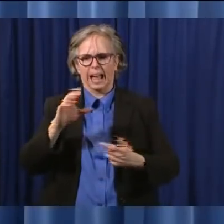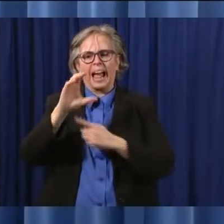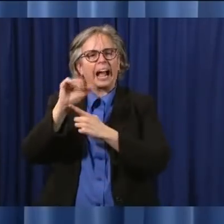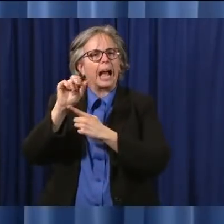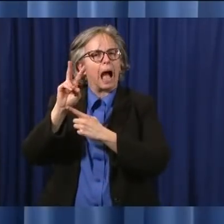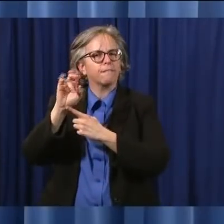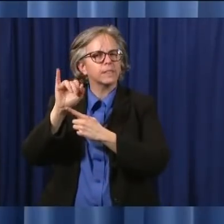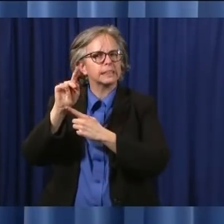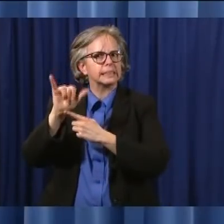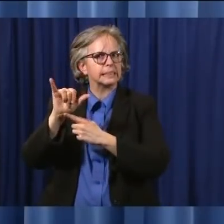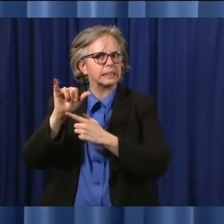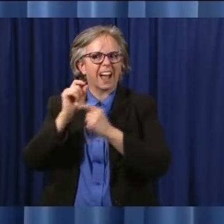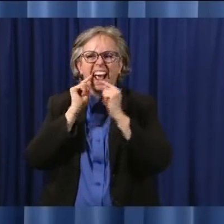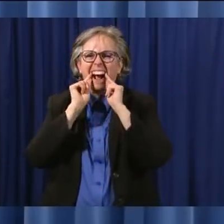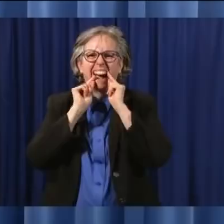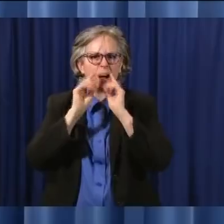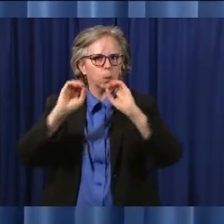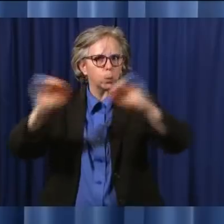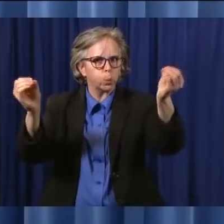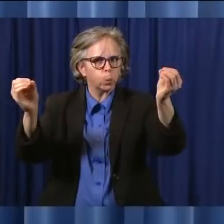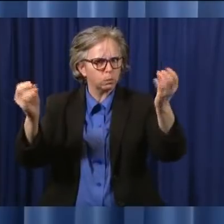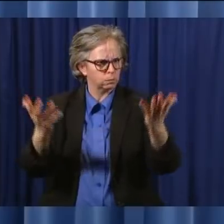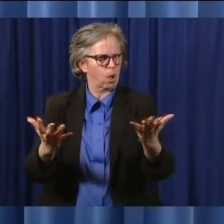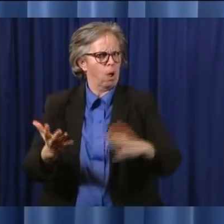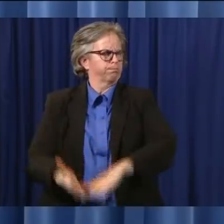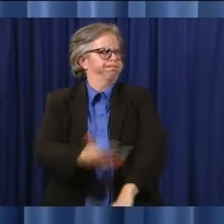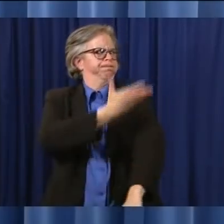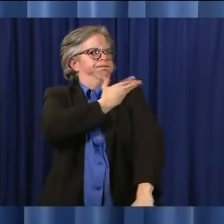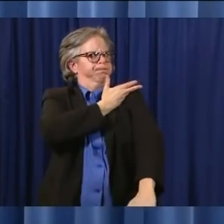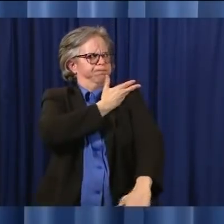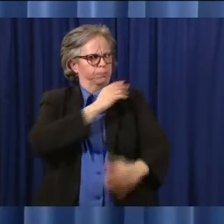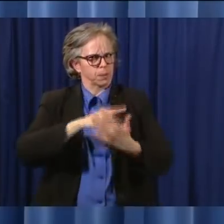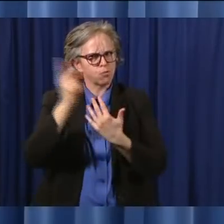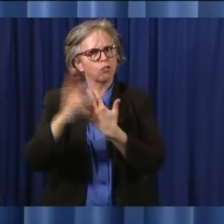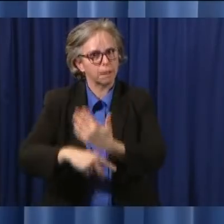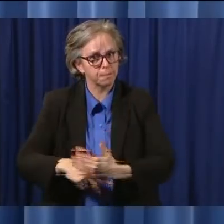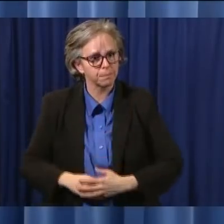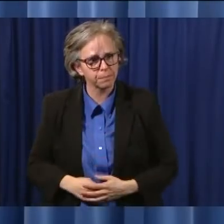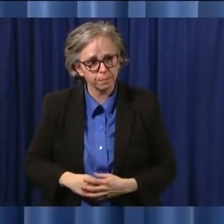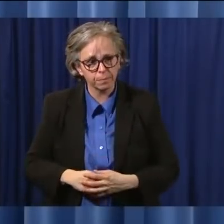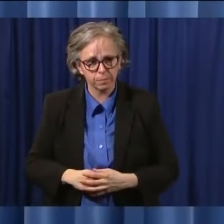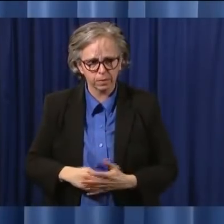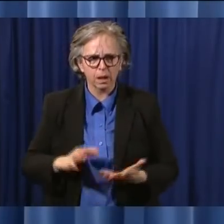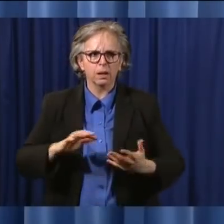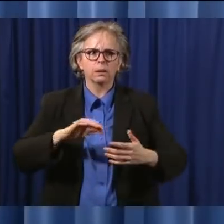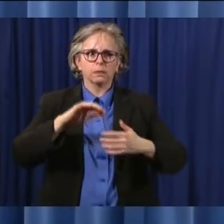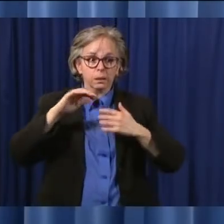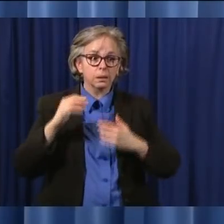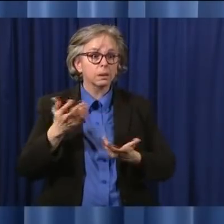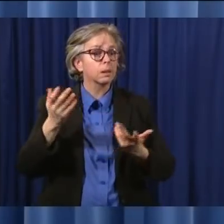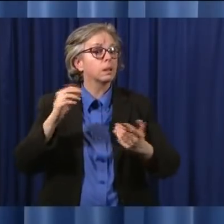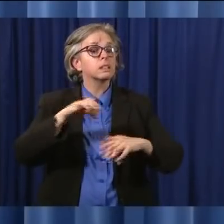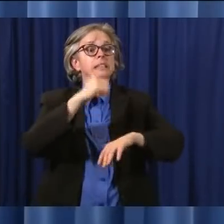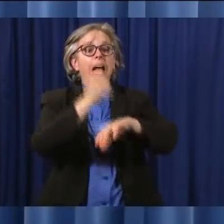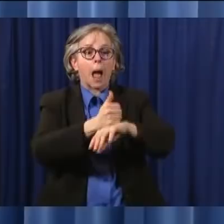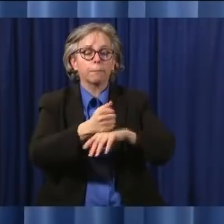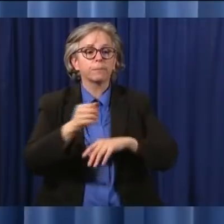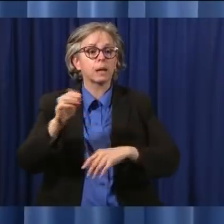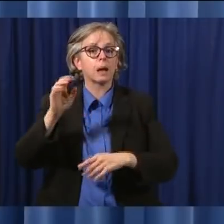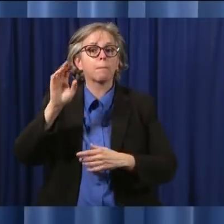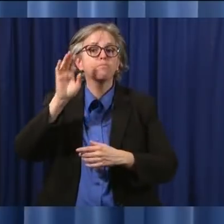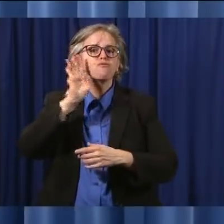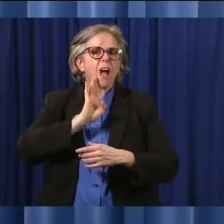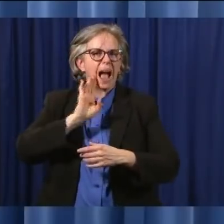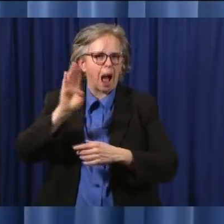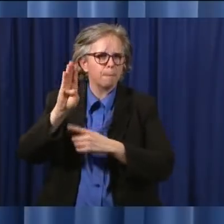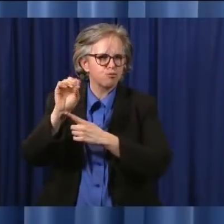Oilers' footsteps. Ripley Union Local School District in rural Brown County is using their student wellness dollars to open a school-based health